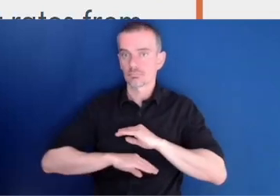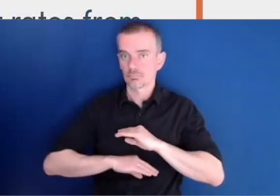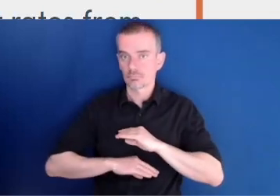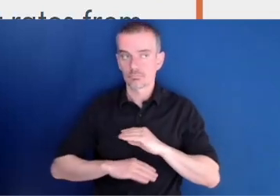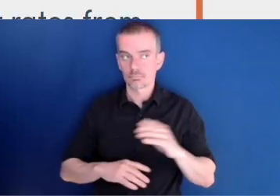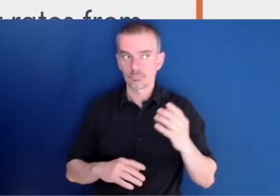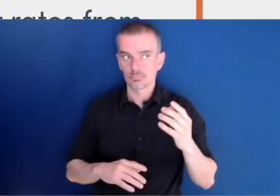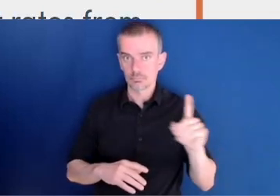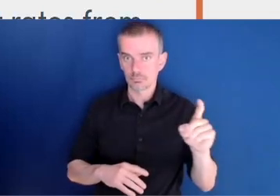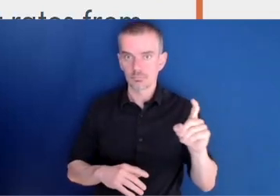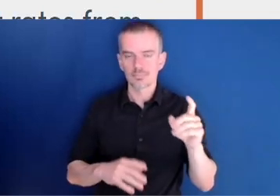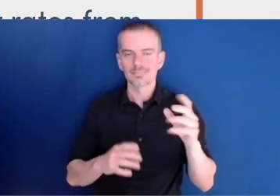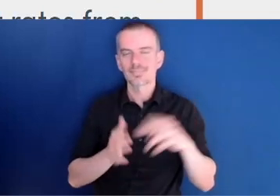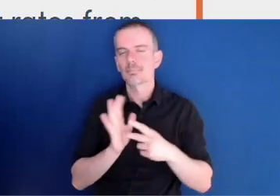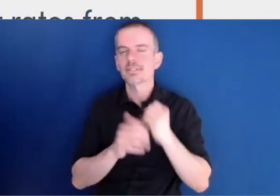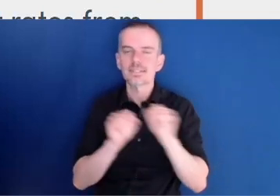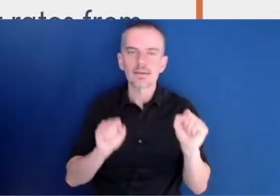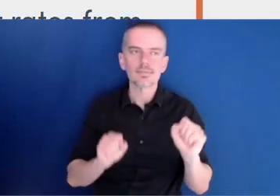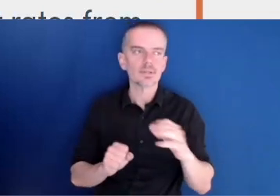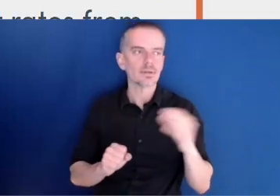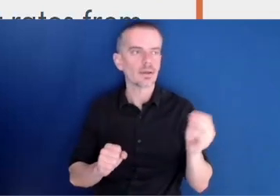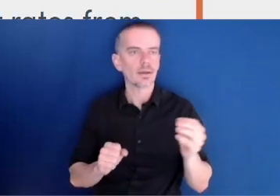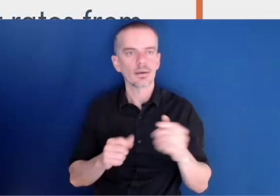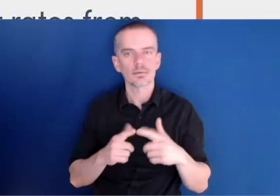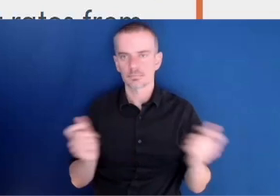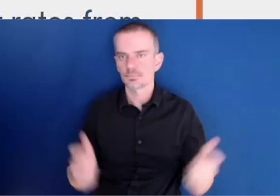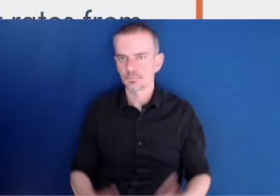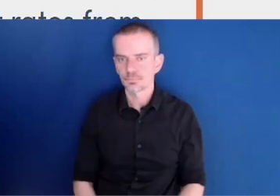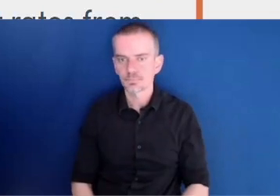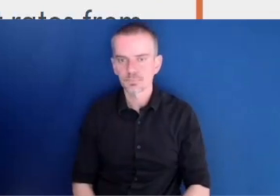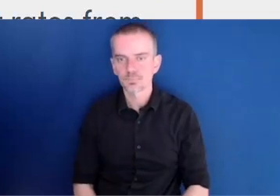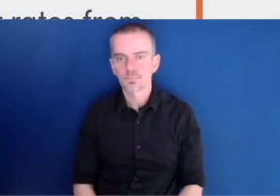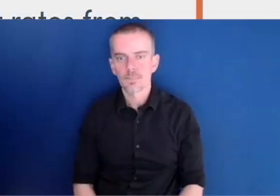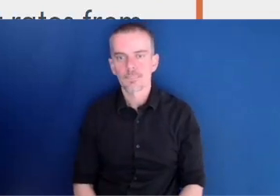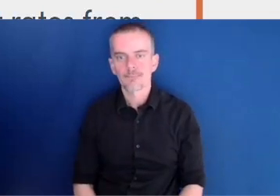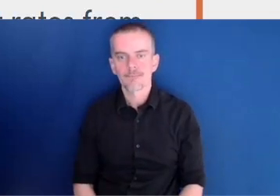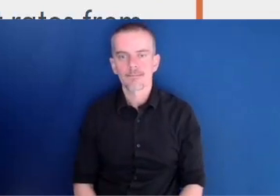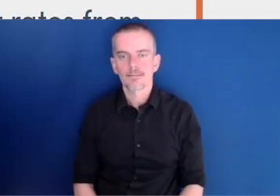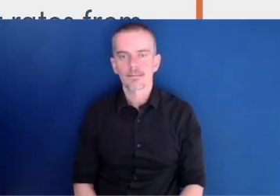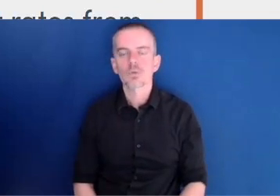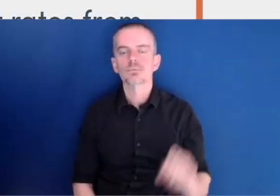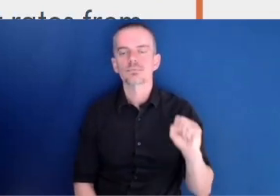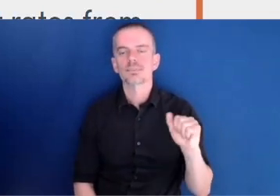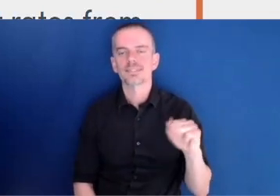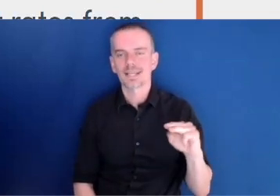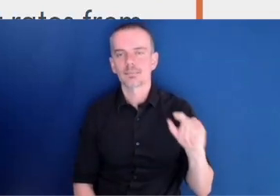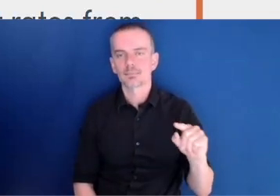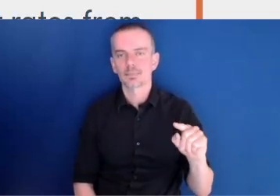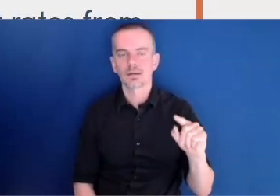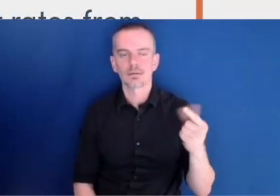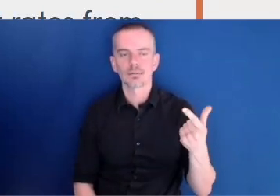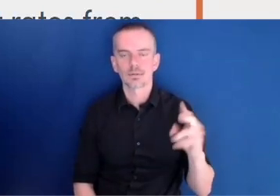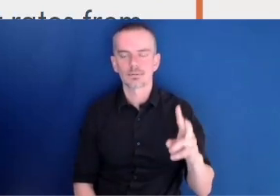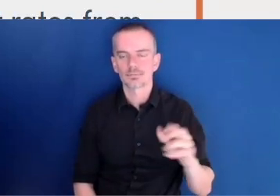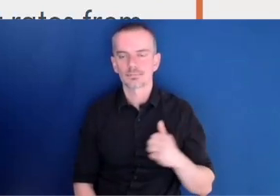be as far as safety and, you know, things of that nature? So there's a